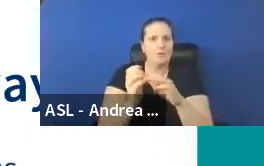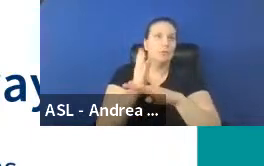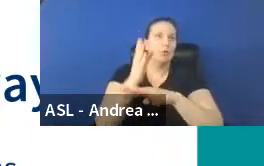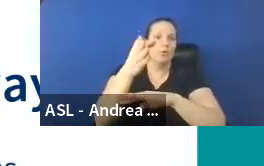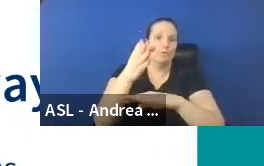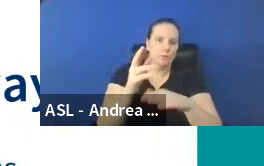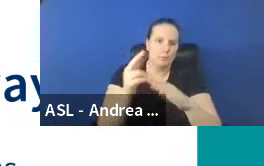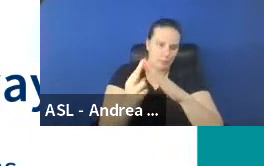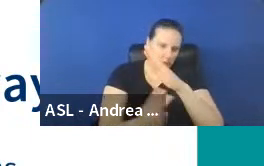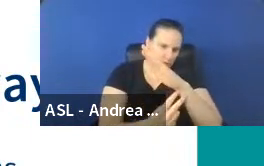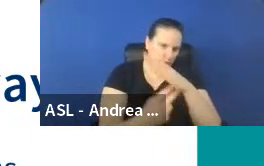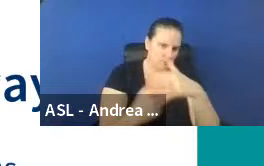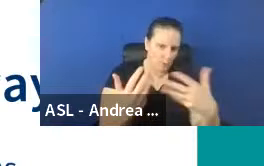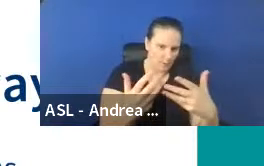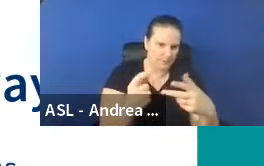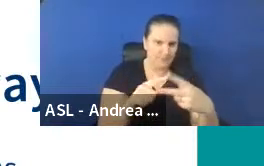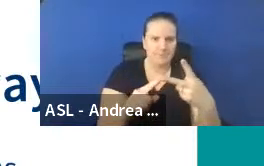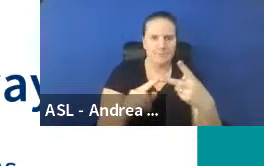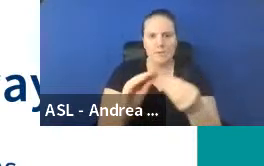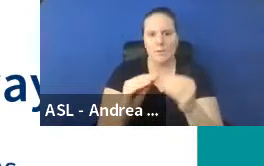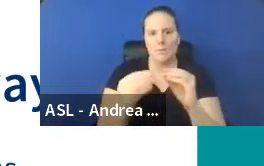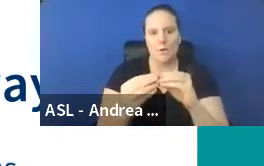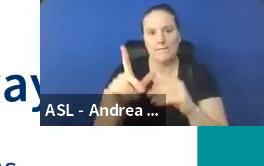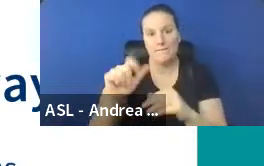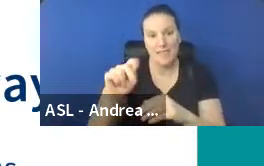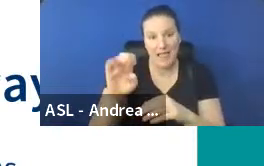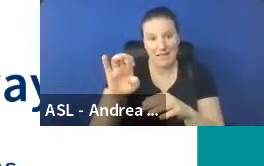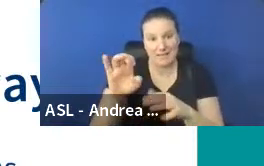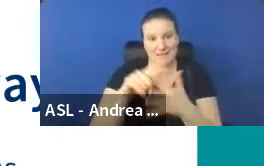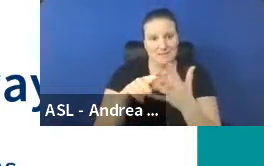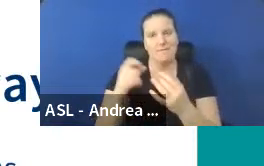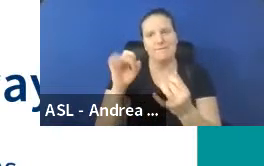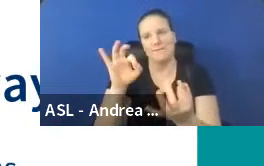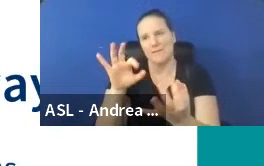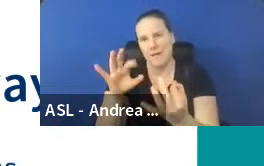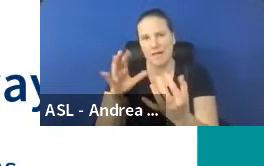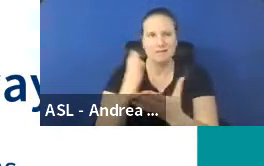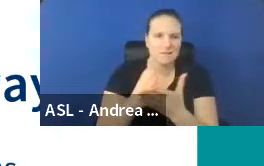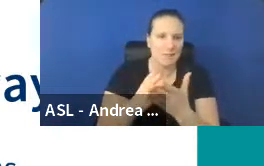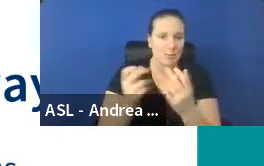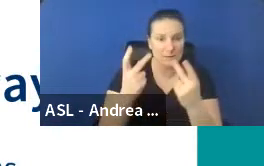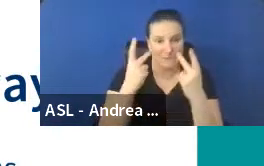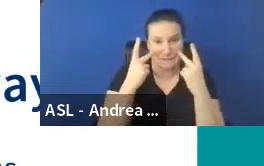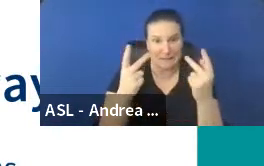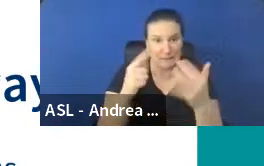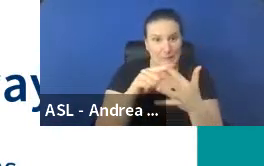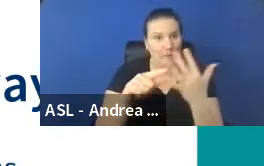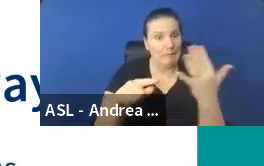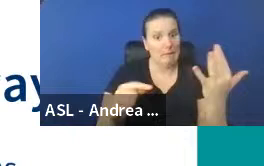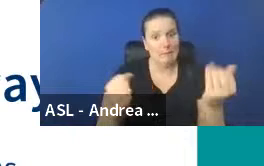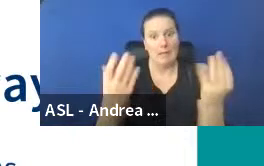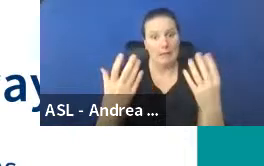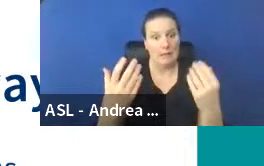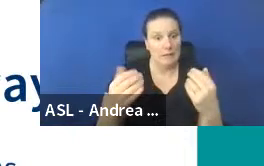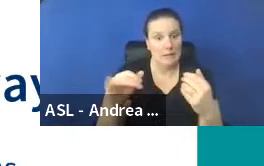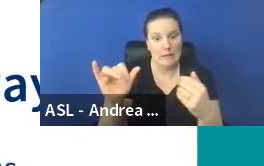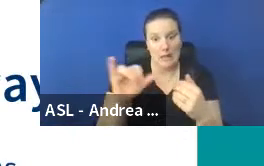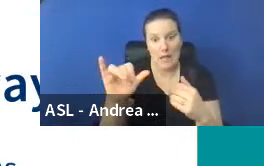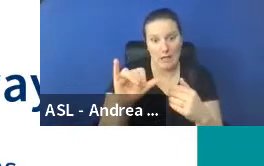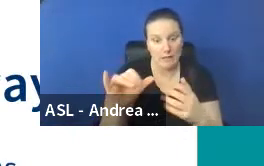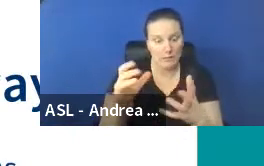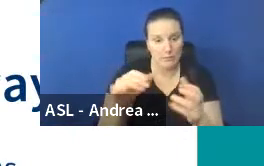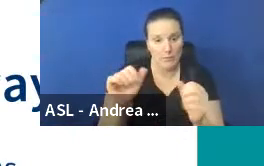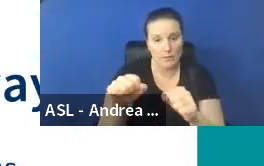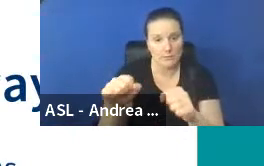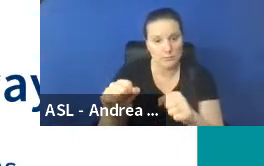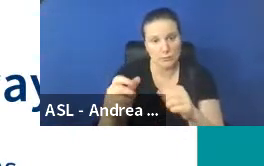Number of lanes, the feedback was sort of mixed, with some wanting to see as many lanes as would,